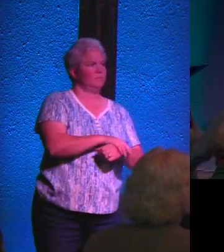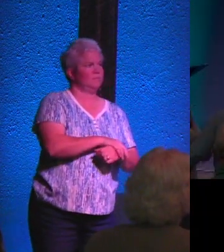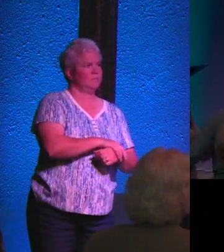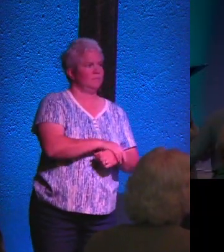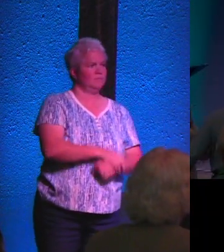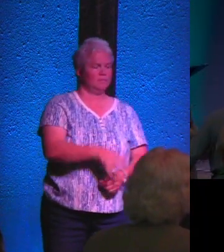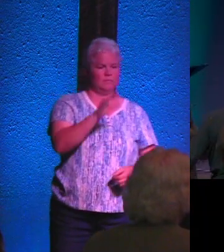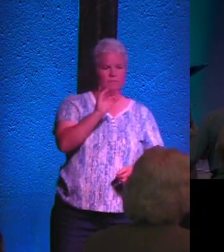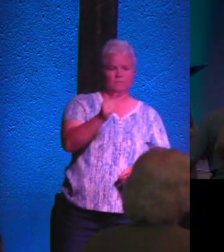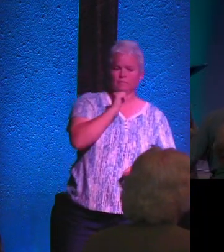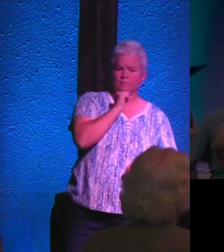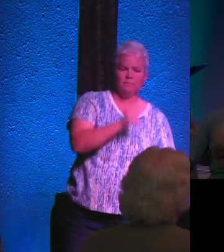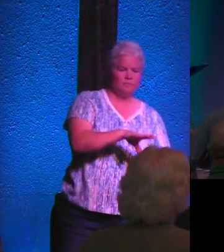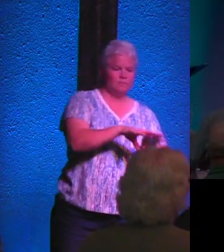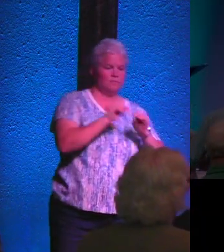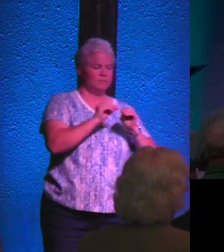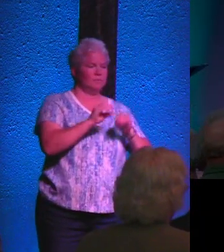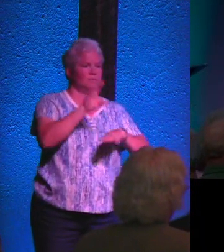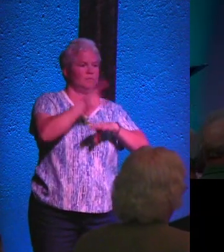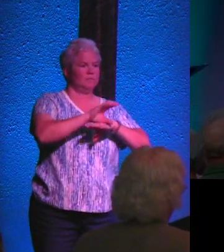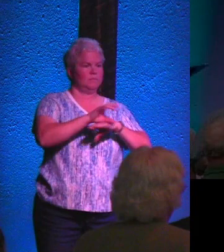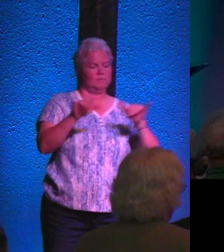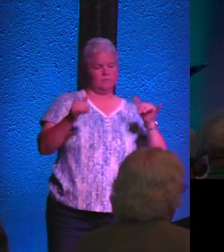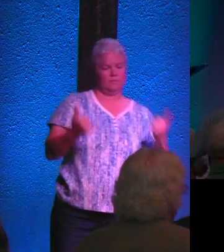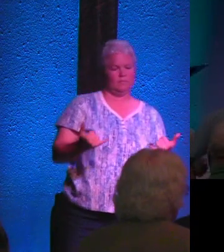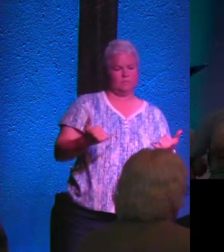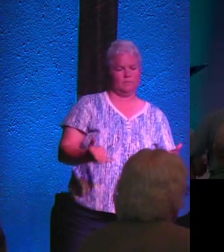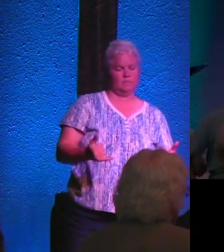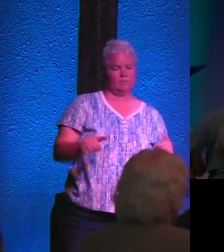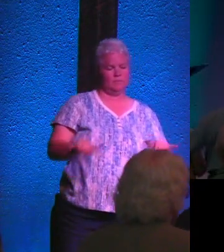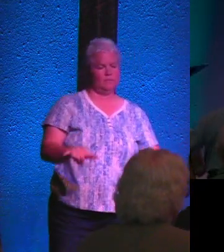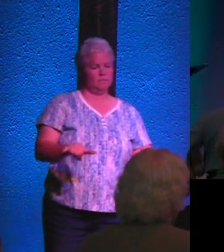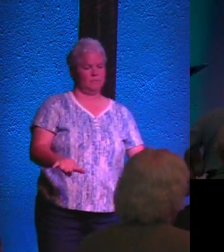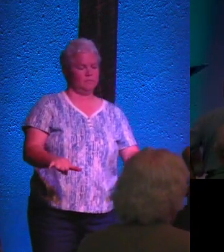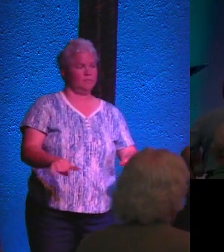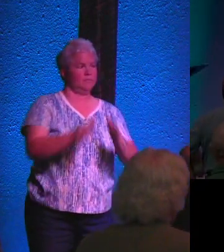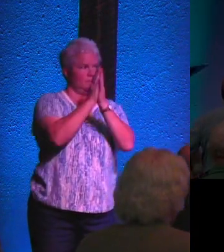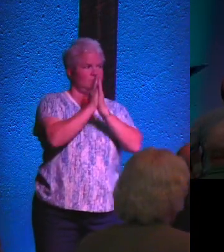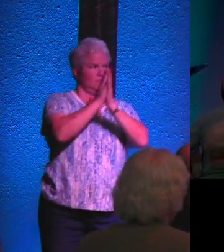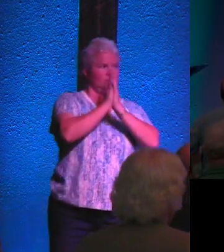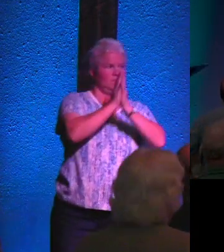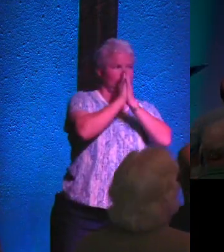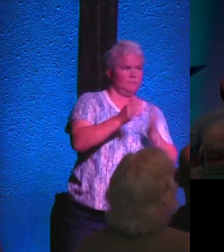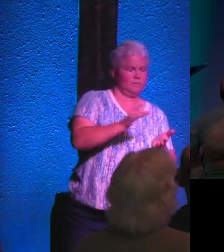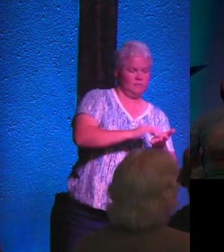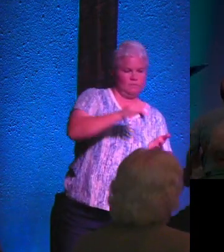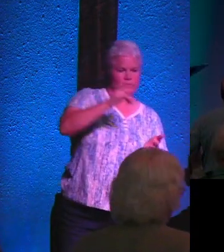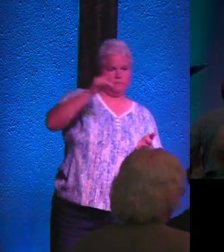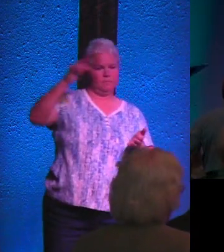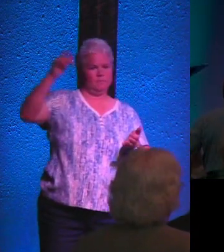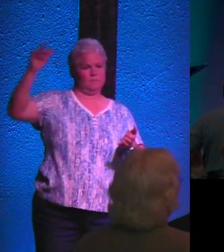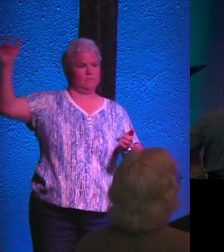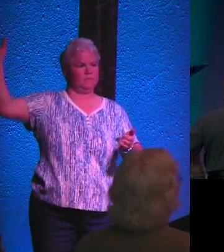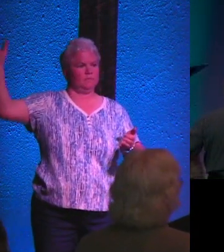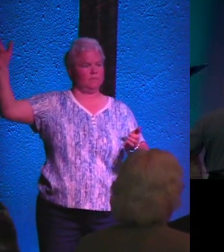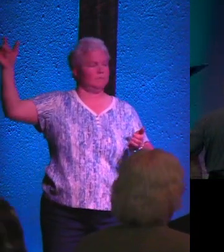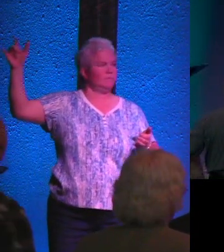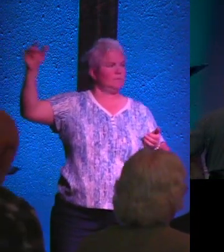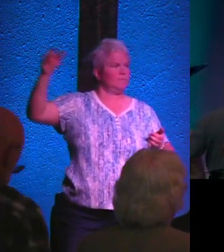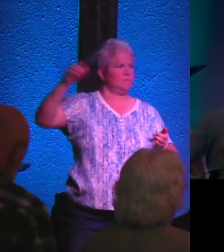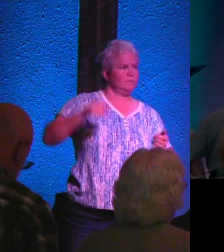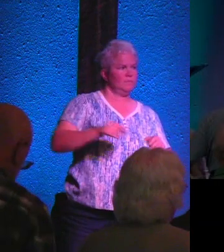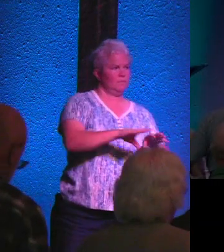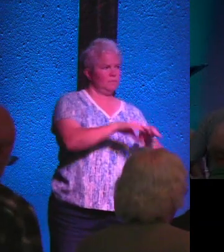man, I don't ever want to leave church. Man, I want to just stay here and worship forever. And that's what glory's going to be like, right? We're